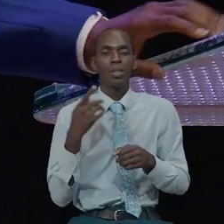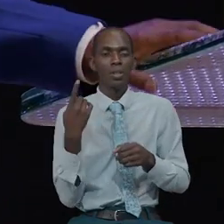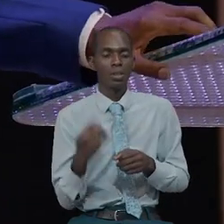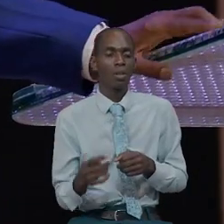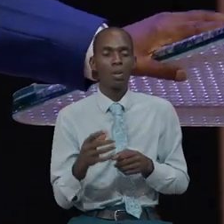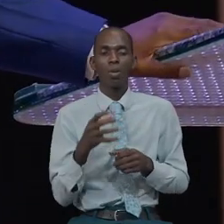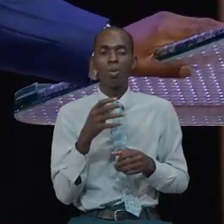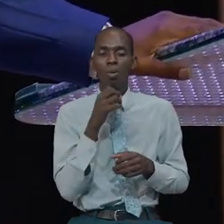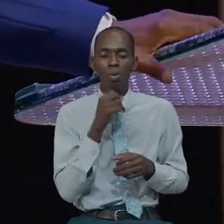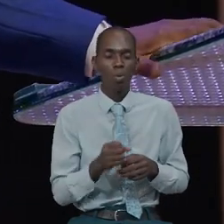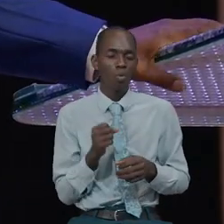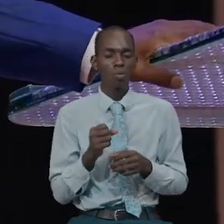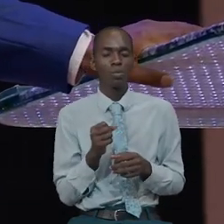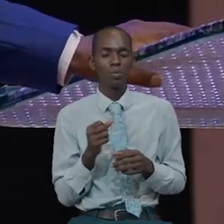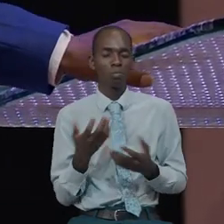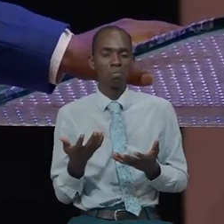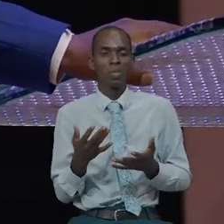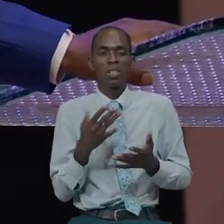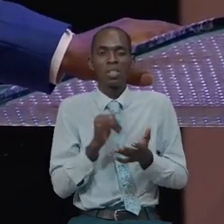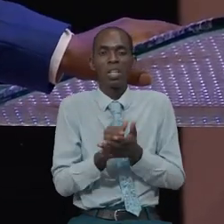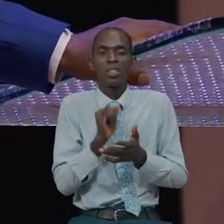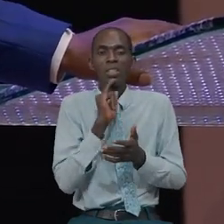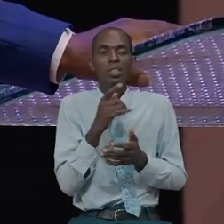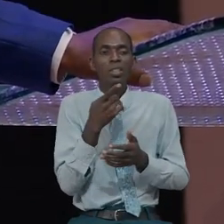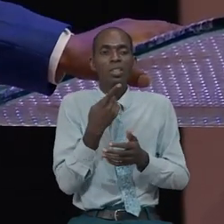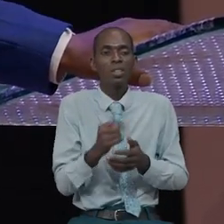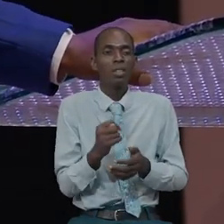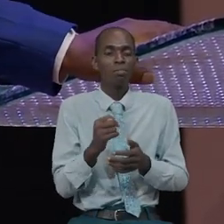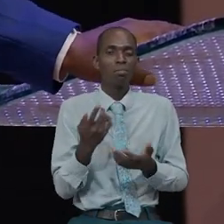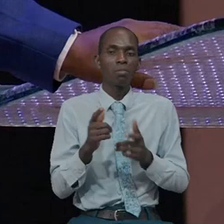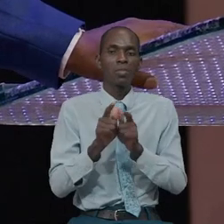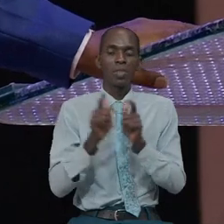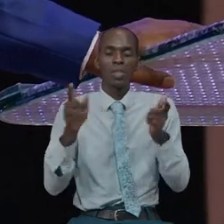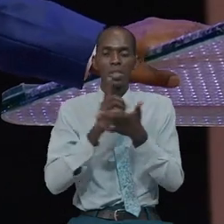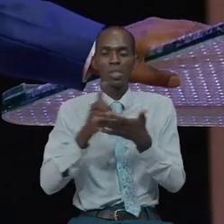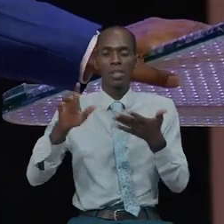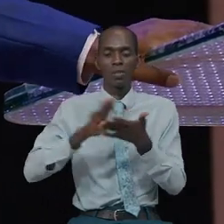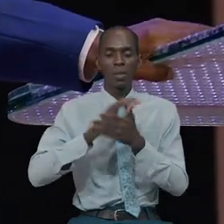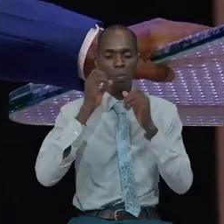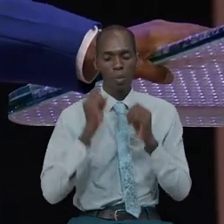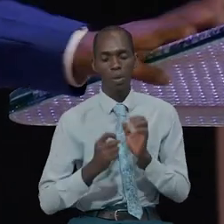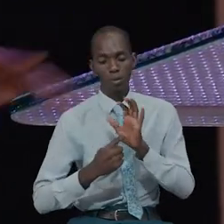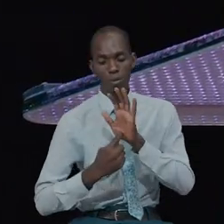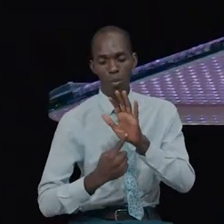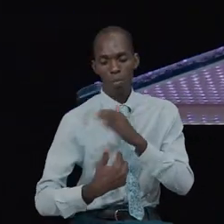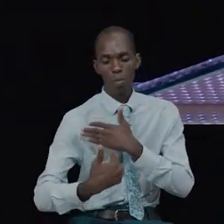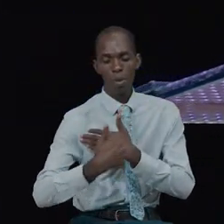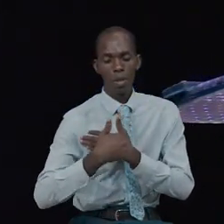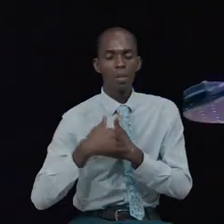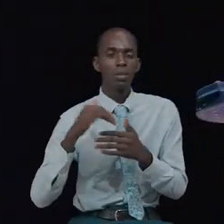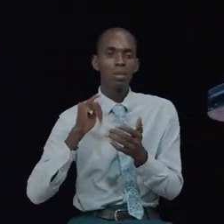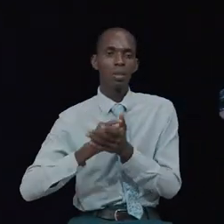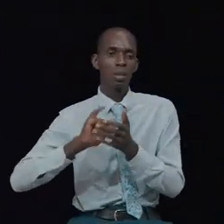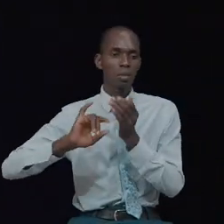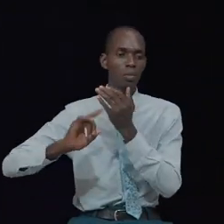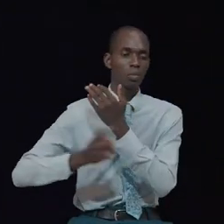earth. That is the supernatural power manifested behind that